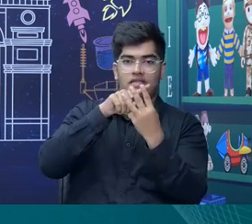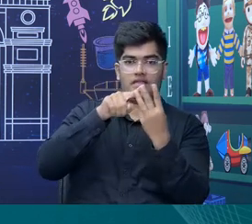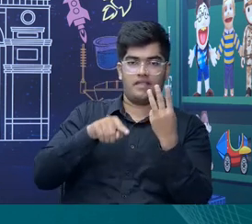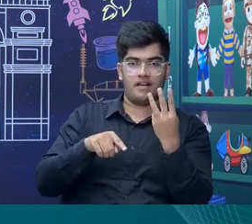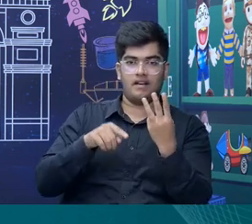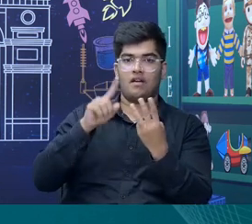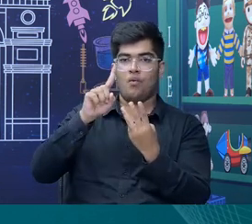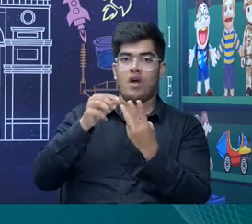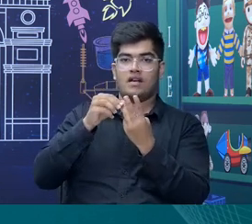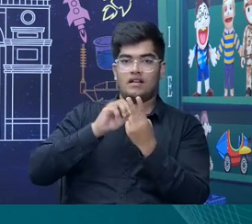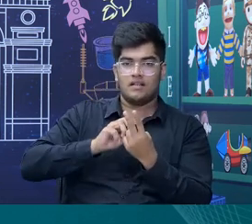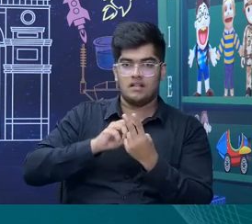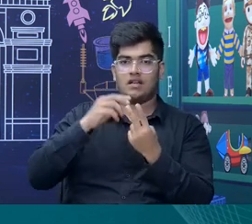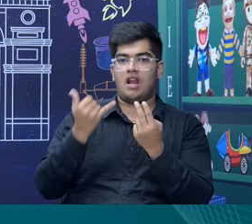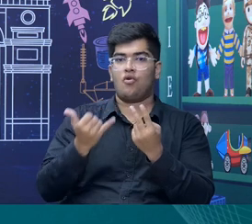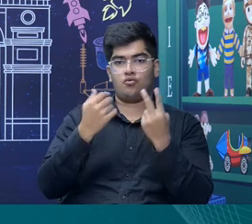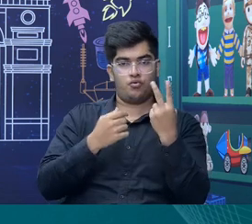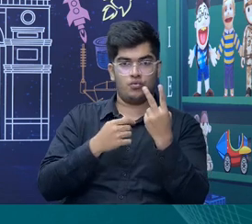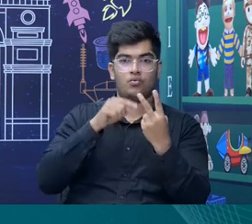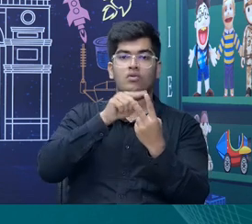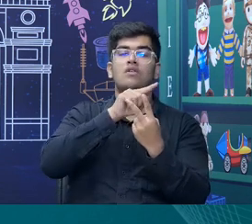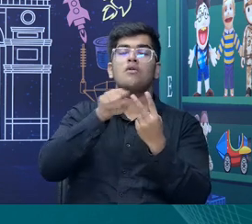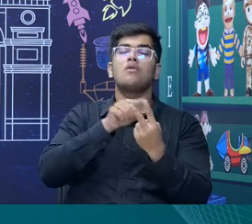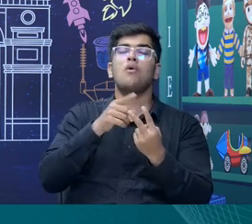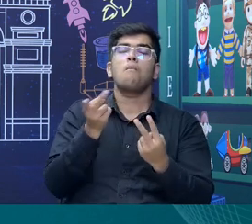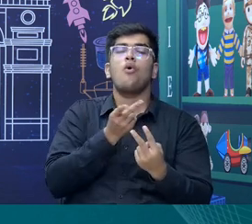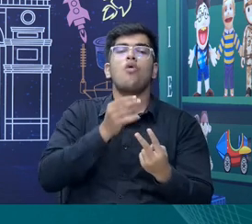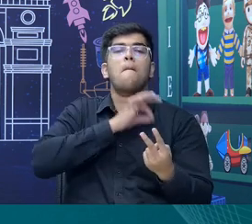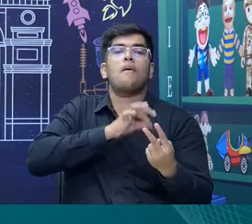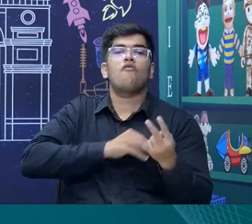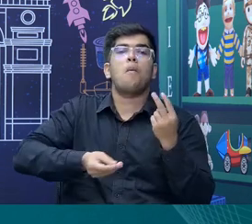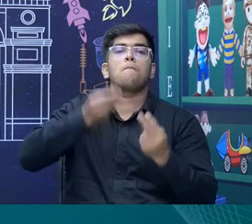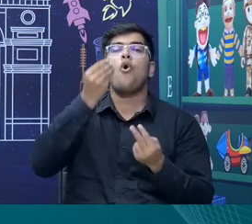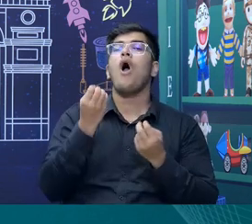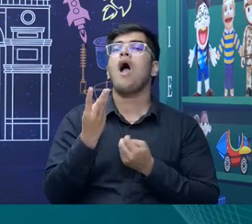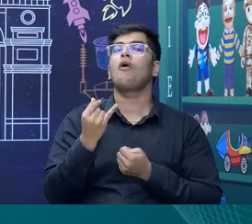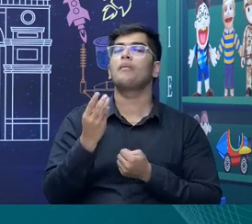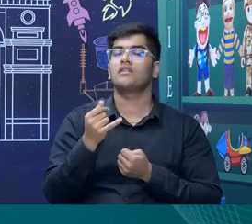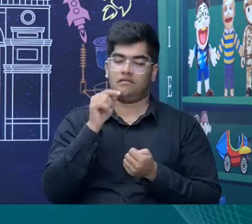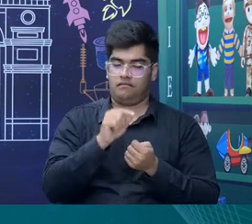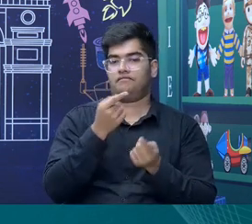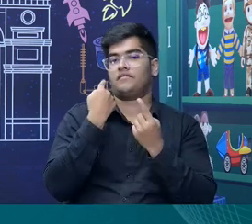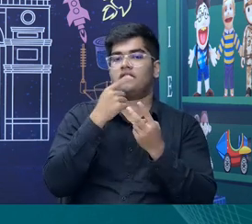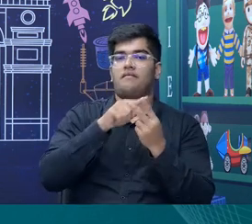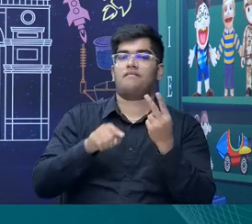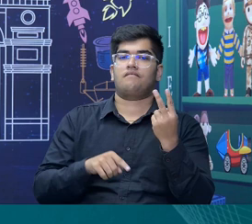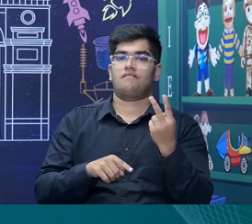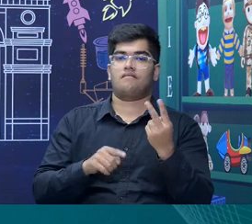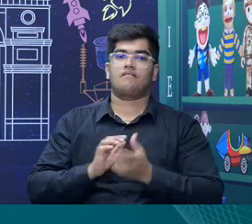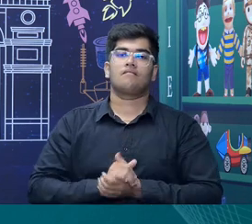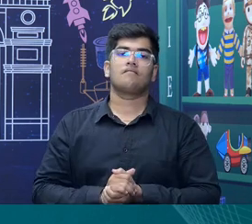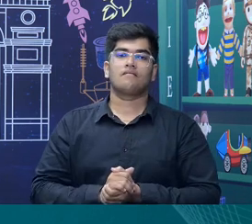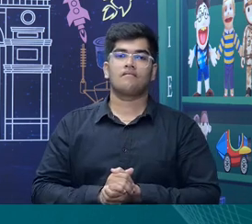gained or in other words we can say the share which they have acquired from the outgoing